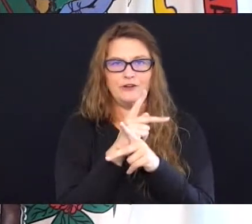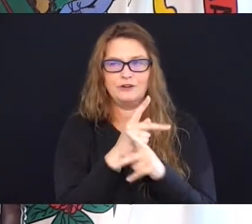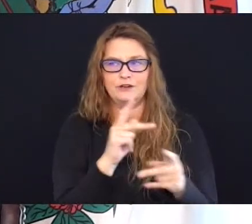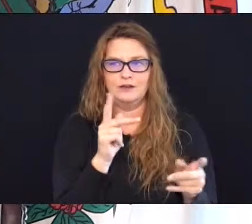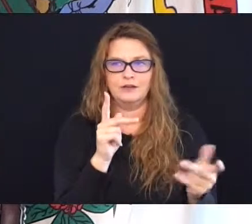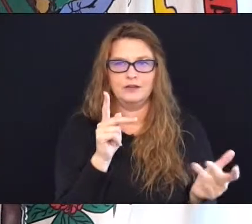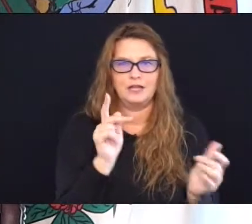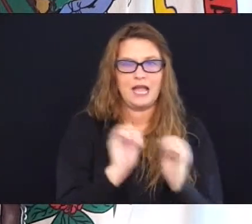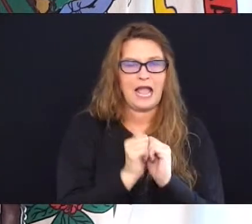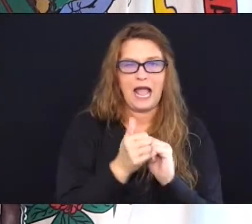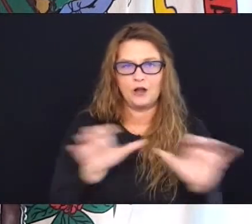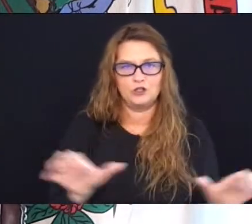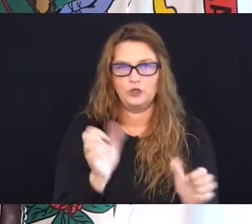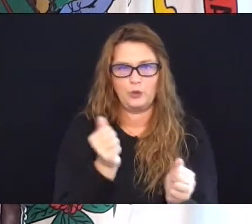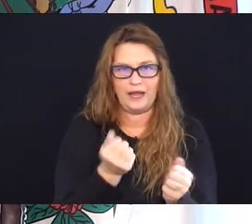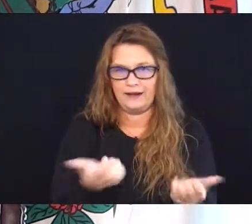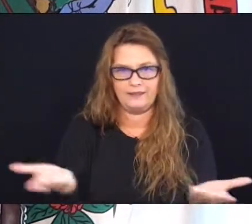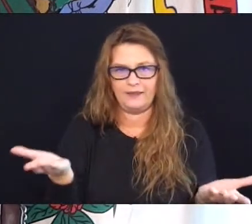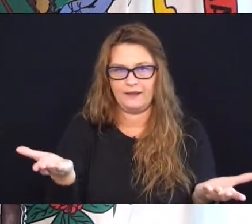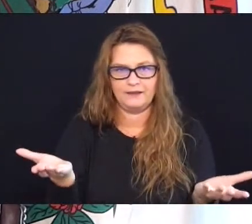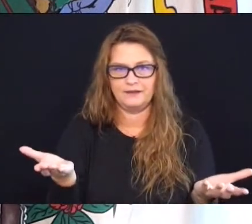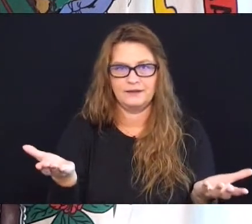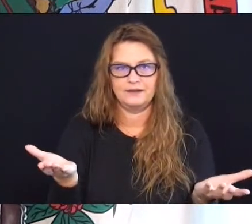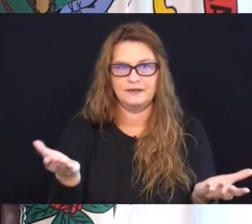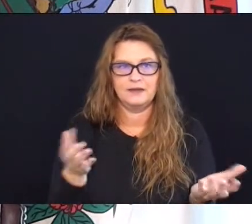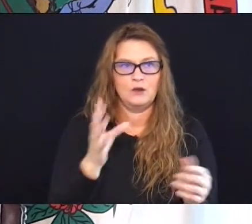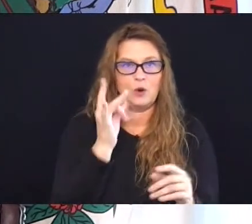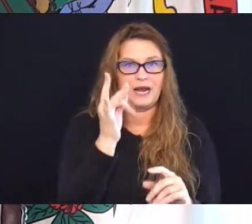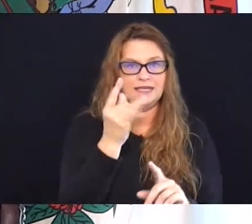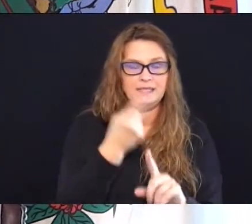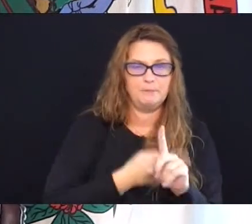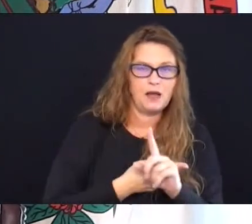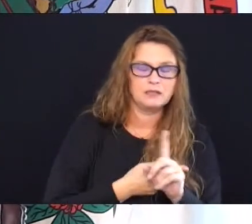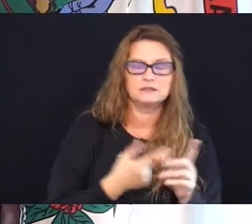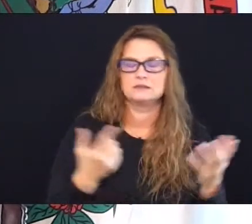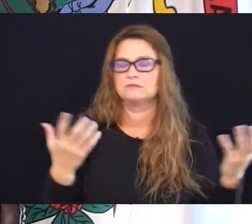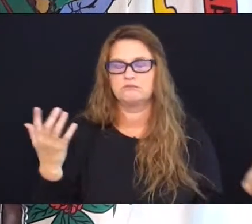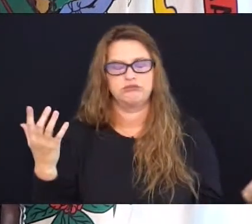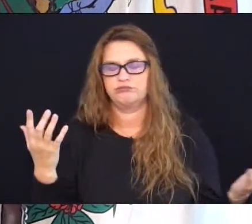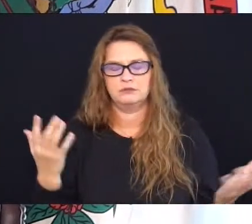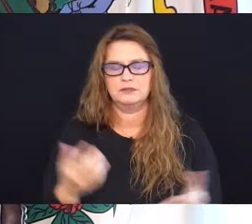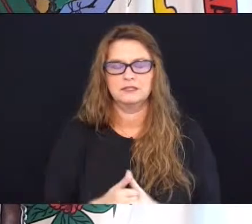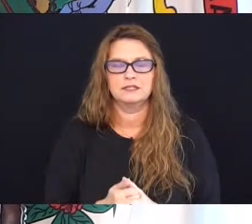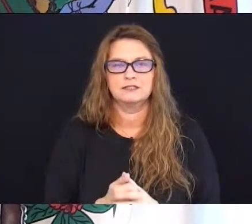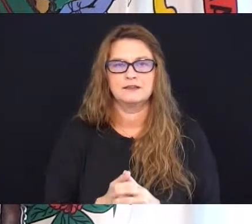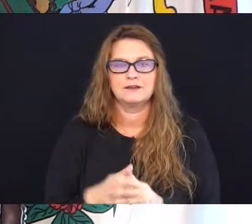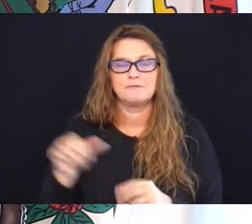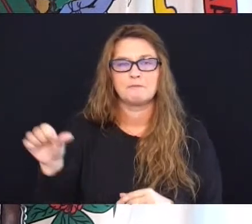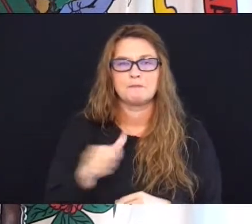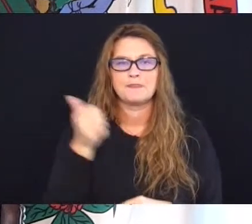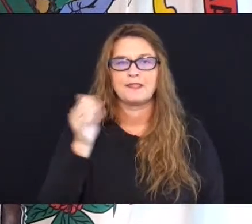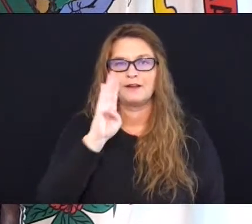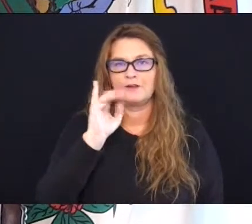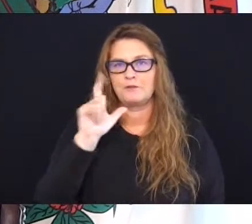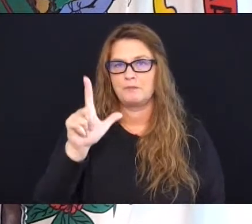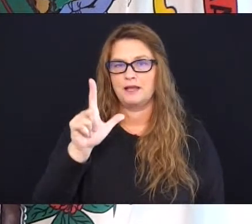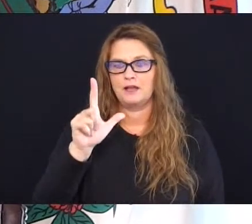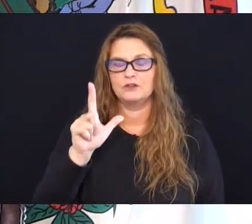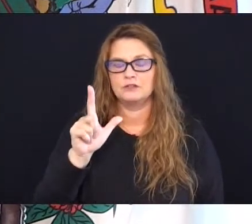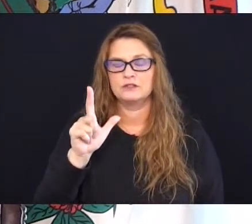how to do anything, or if not 18 months. You know, another bill that I sent up enhanced